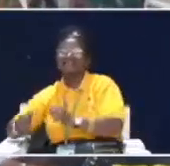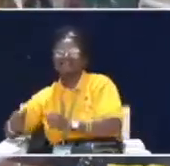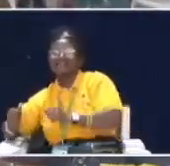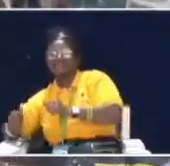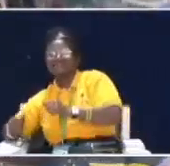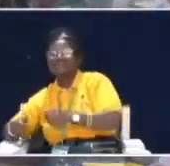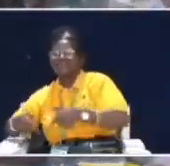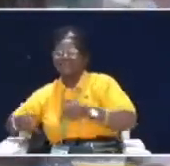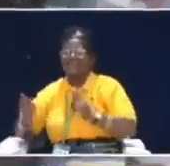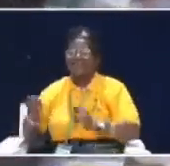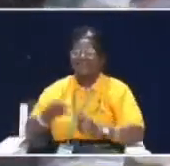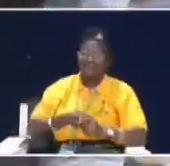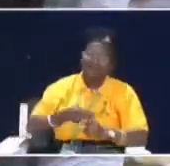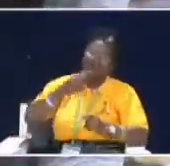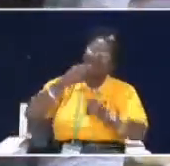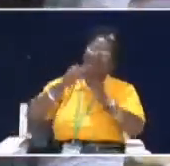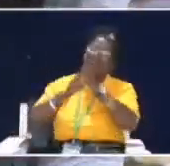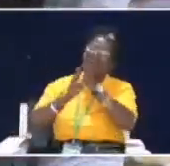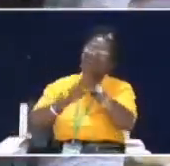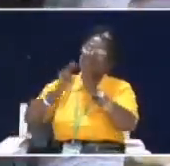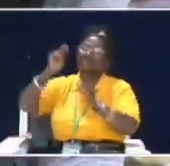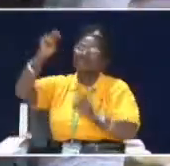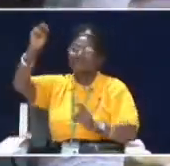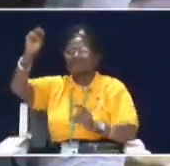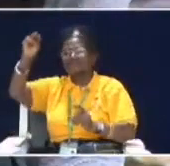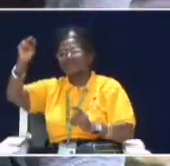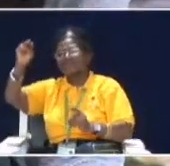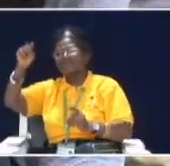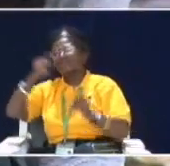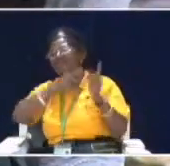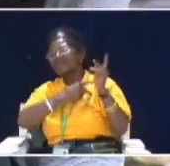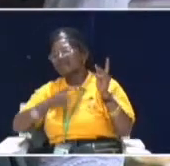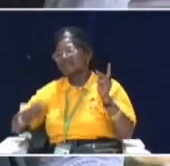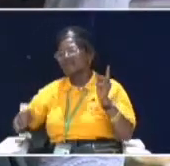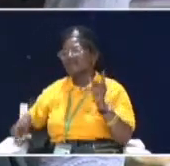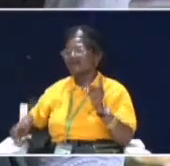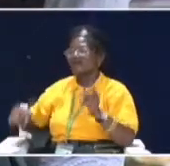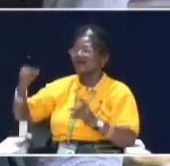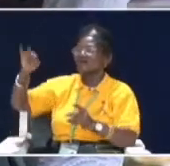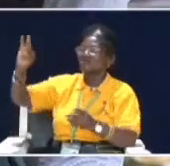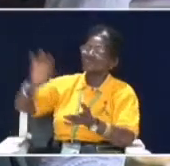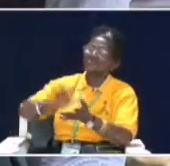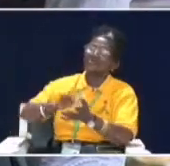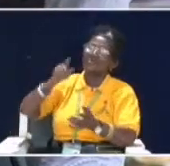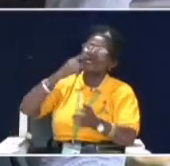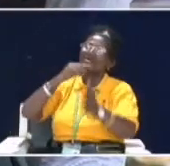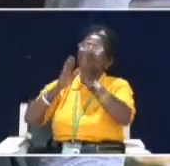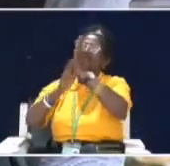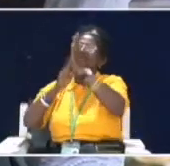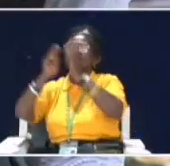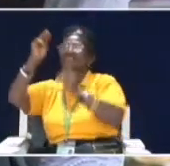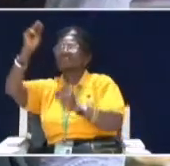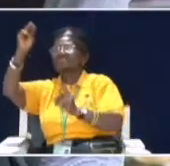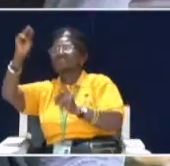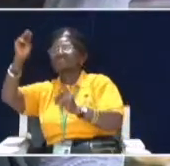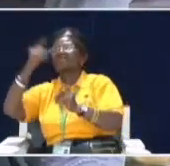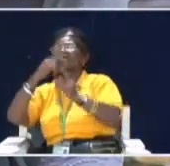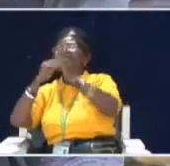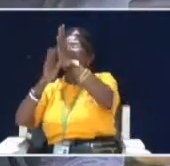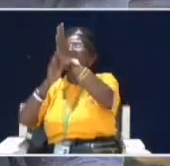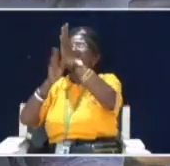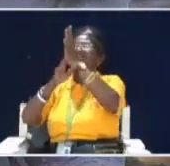amen. Let us praise him, King of glory, praise him.